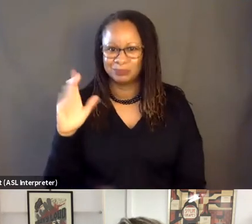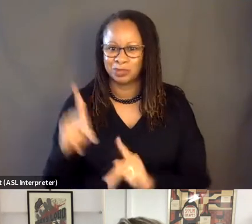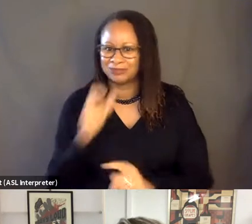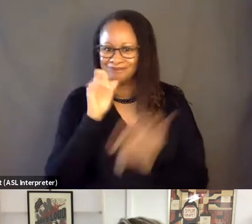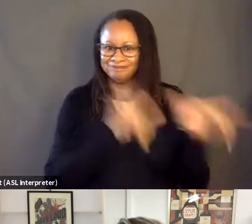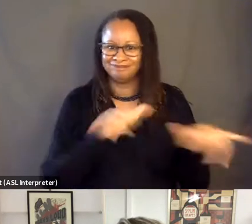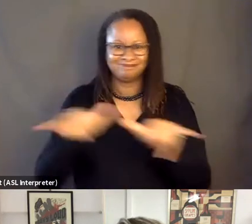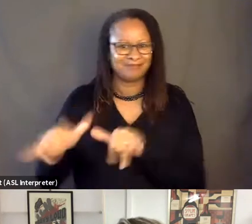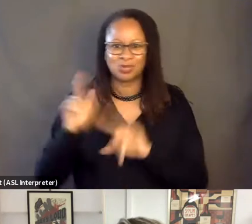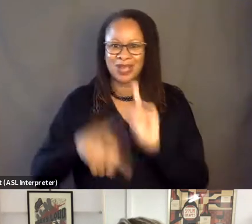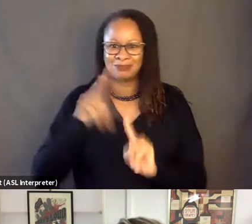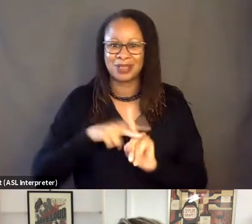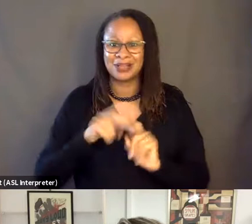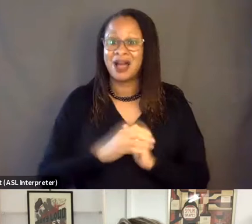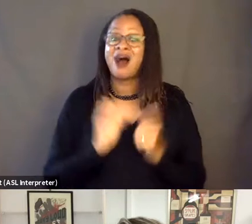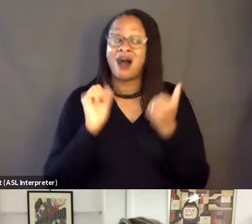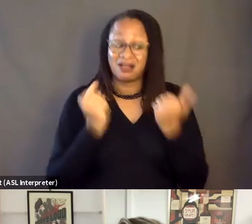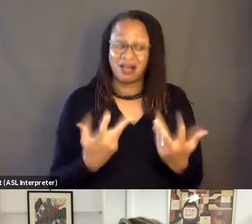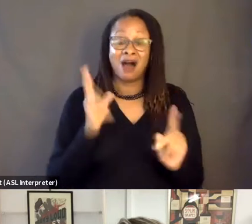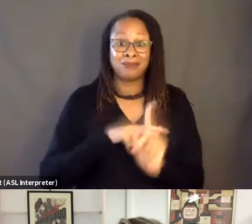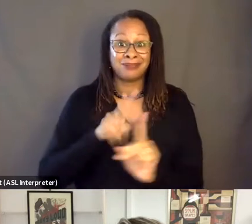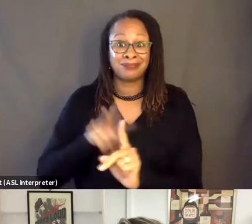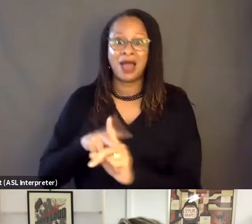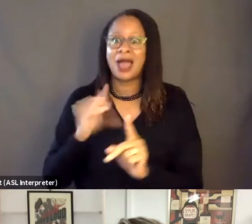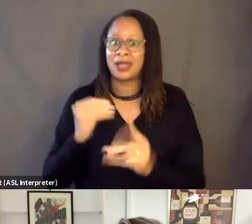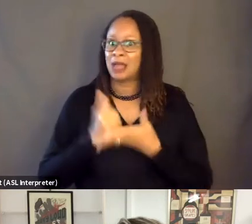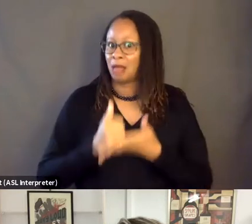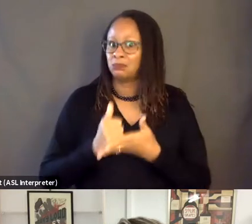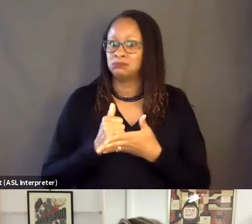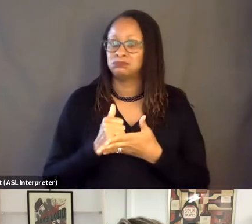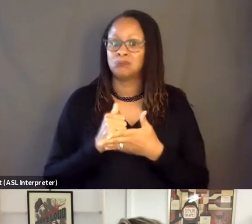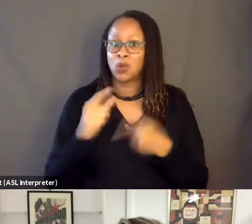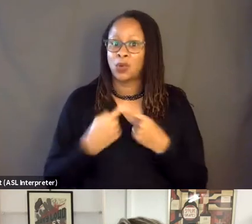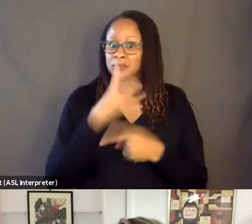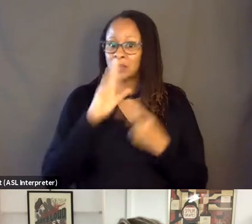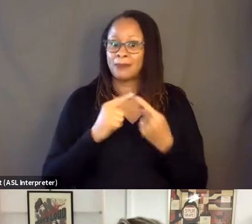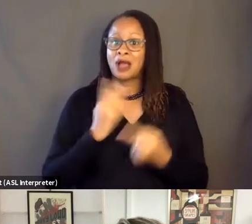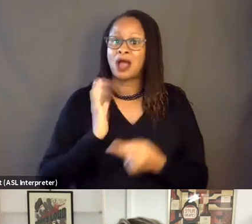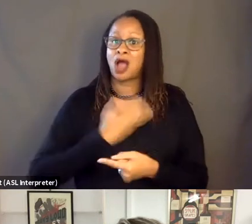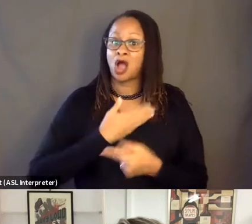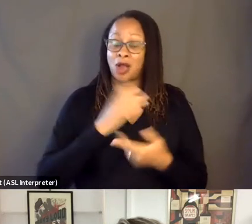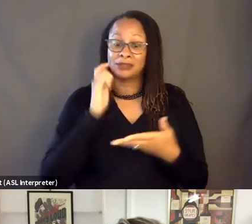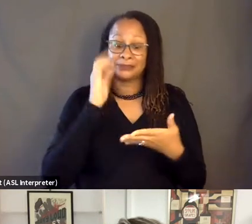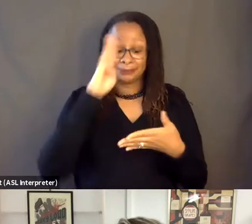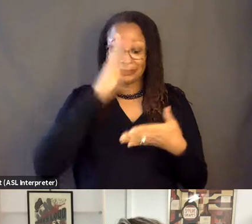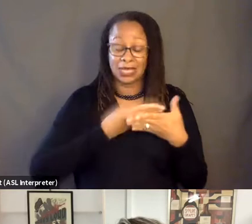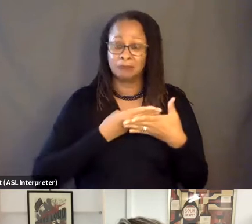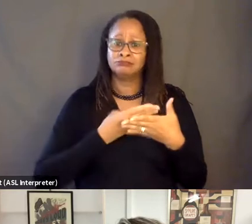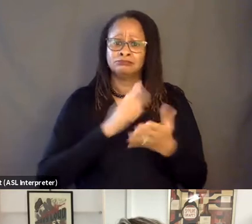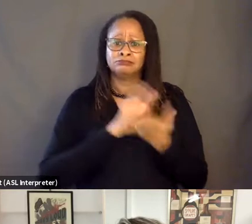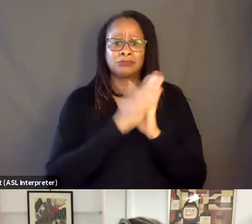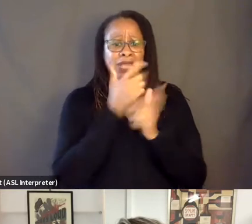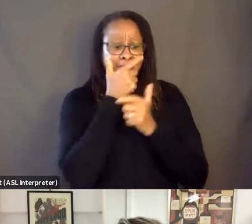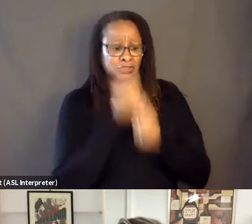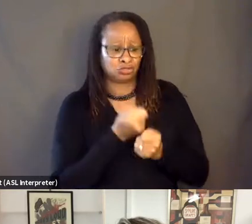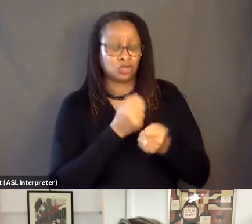a lot was applicable and helpful to our son. Of course, we became interested in the author, who at the time of writing the book was